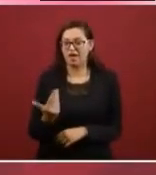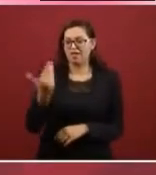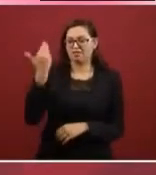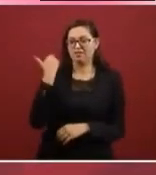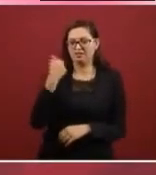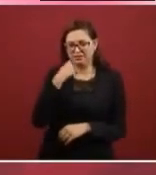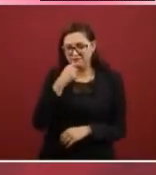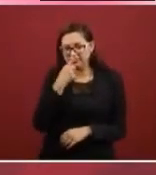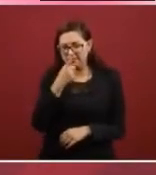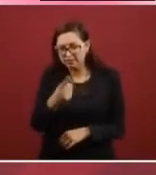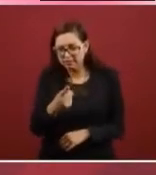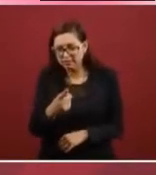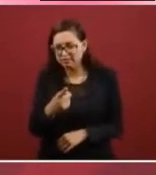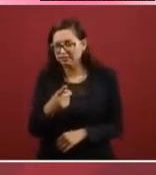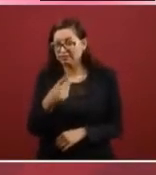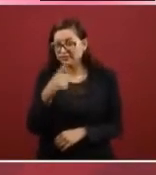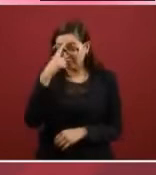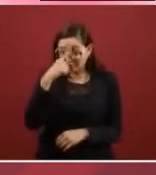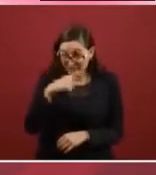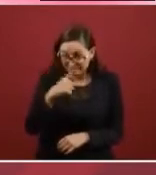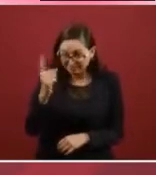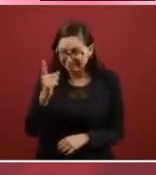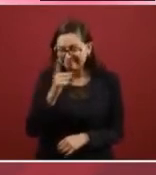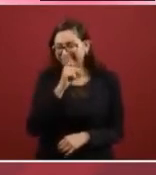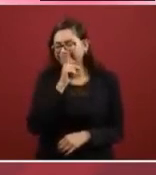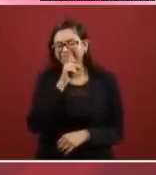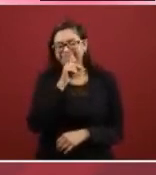I used to say before, no es fácil, it's not easy,